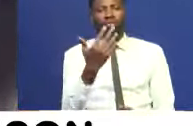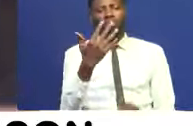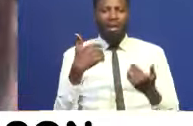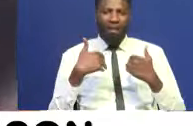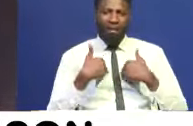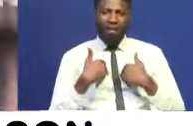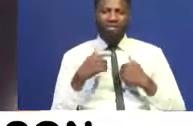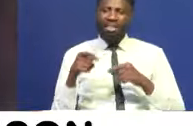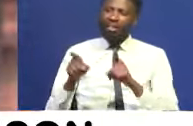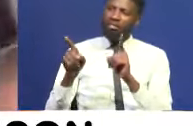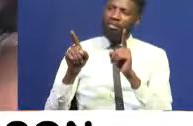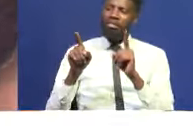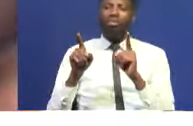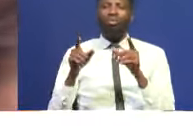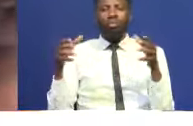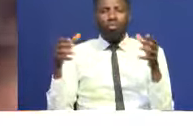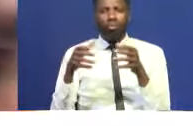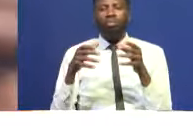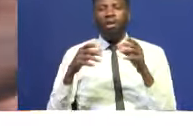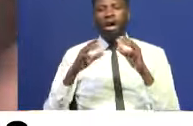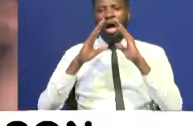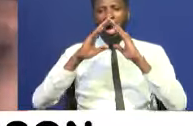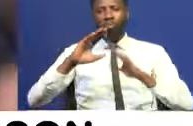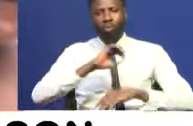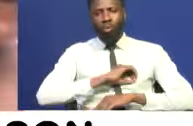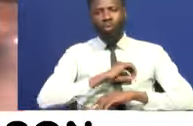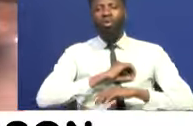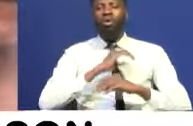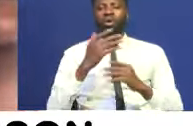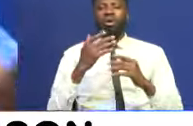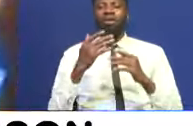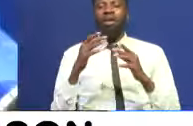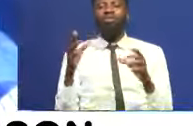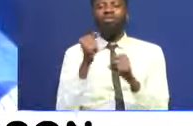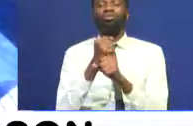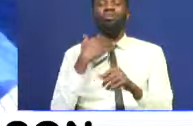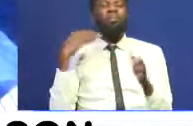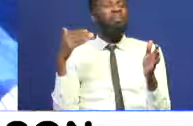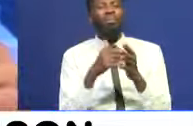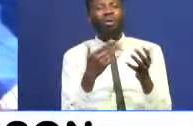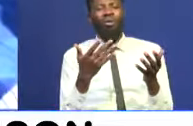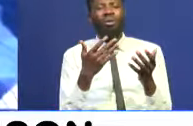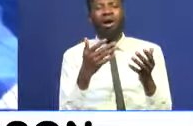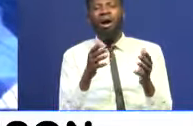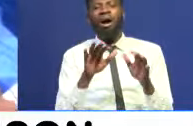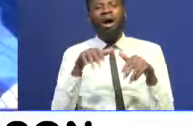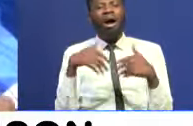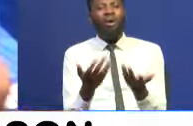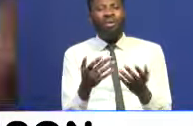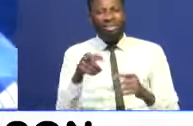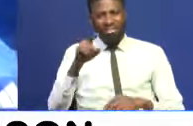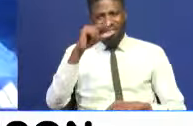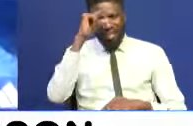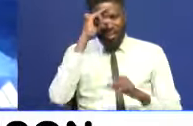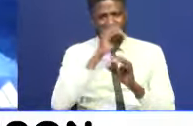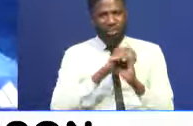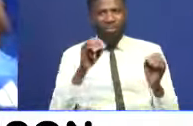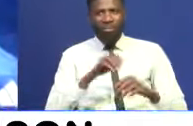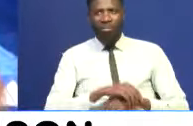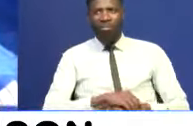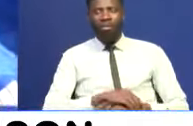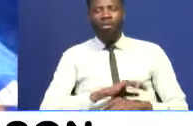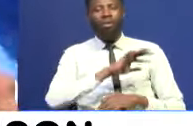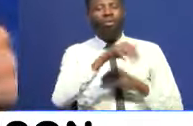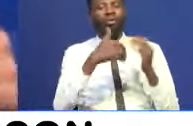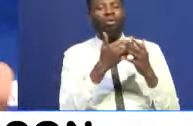kutumia au kama resident association kusimamisha, because hao sio serikali. Most of the sites here have complied. Why should the sites